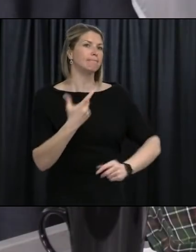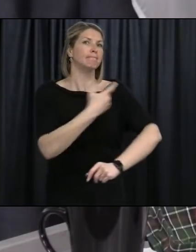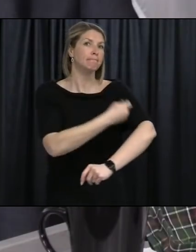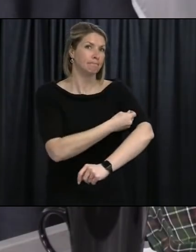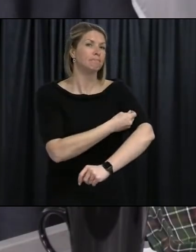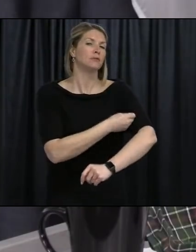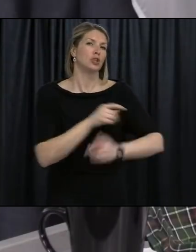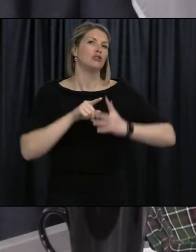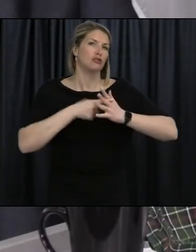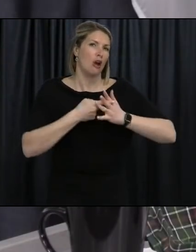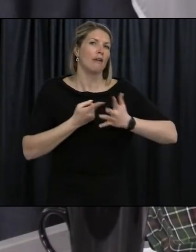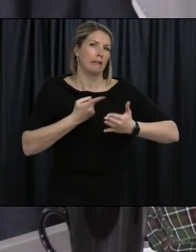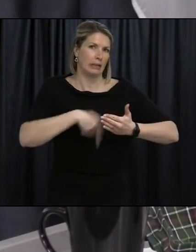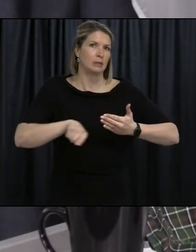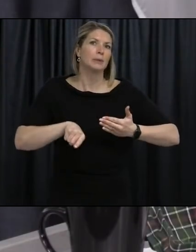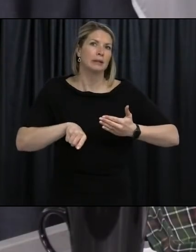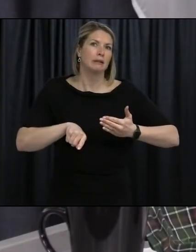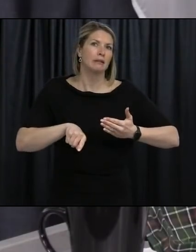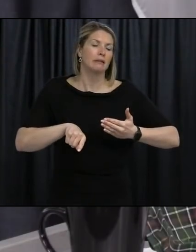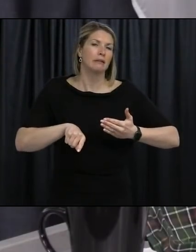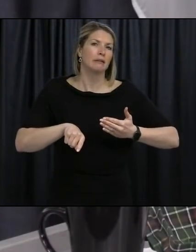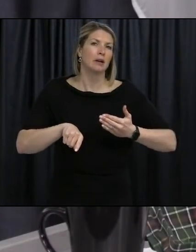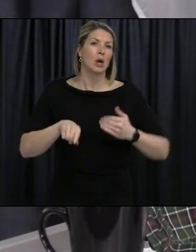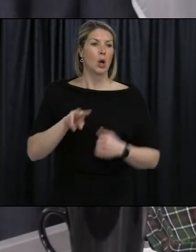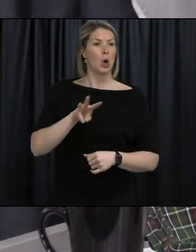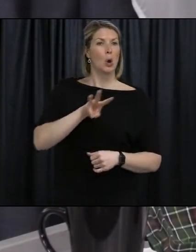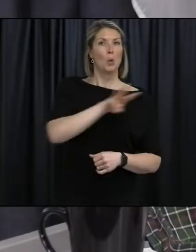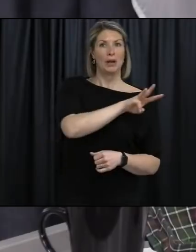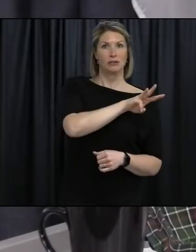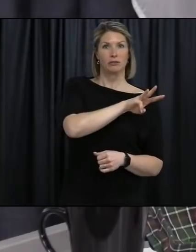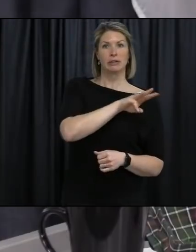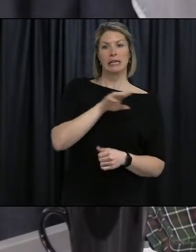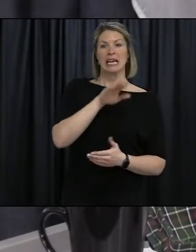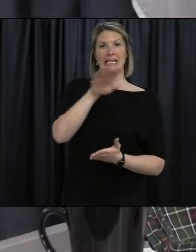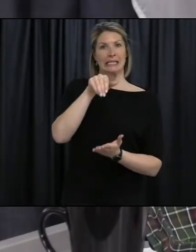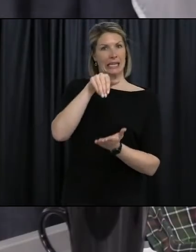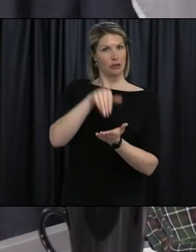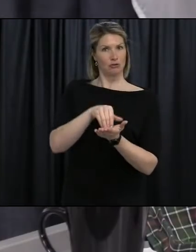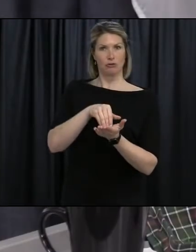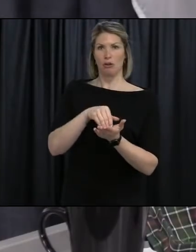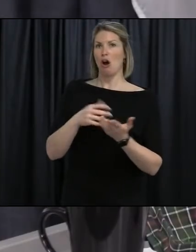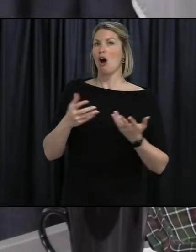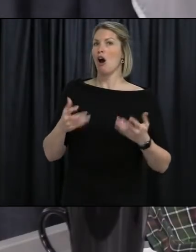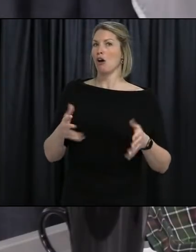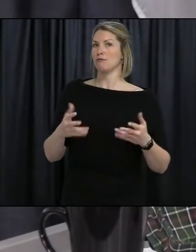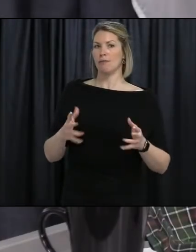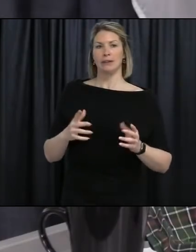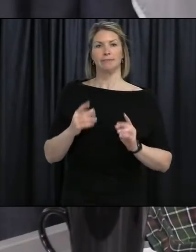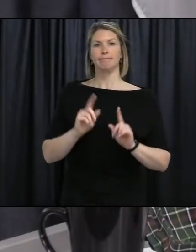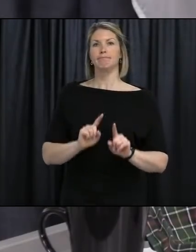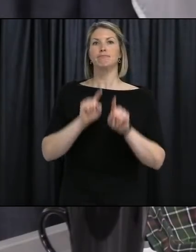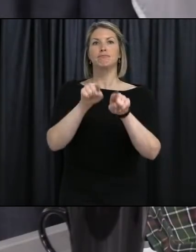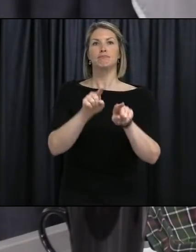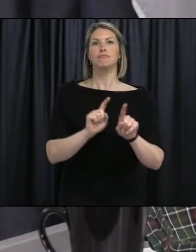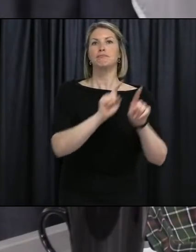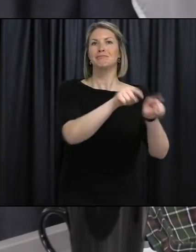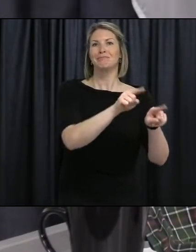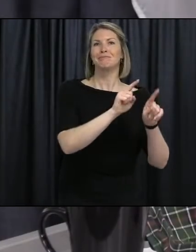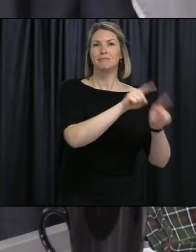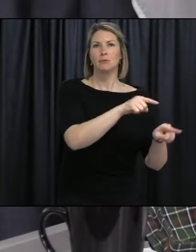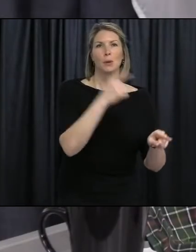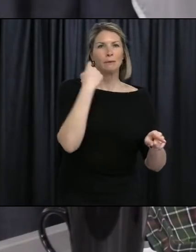over the course of next week. Western and Central Health are advanced already down this road. So